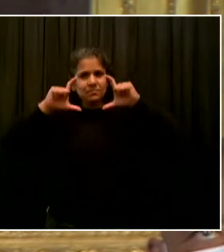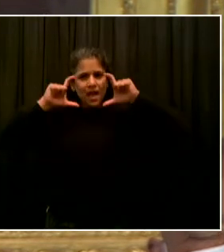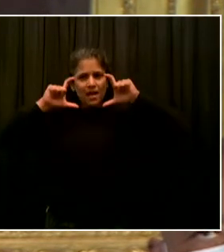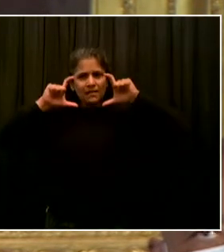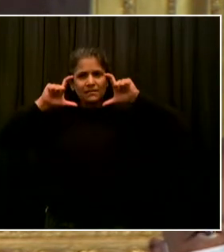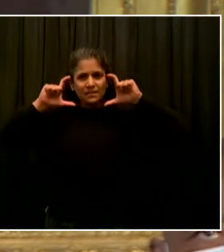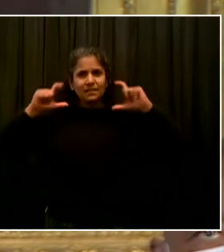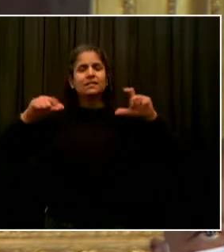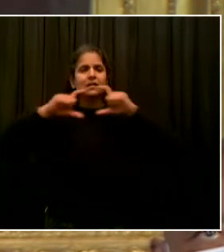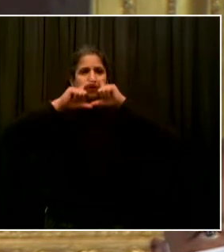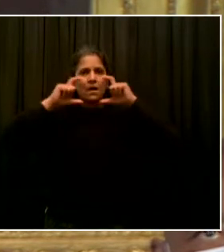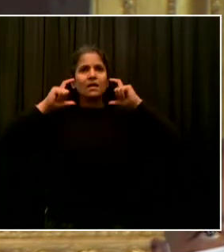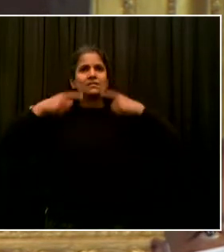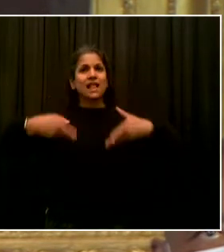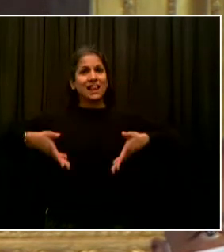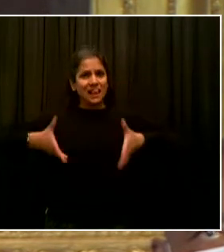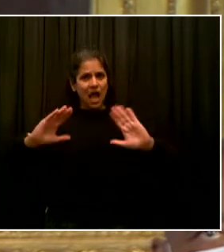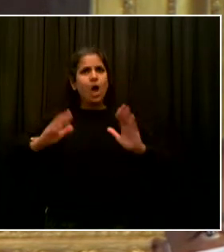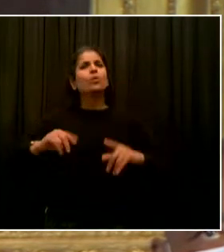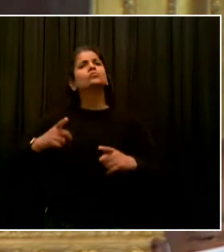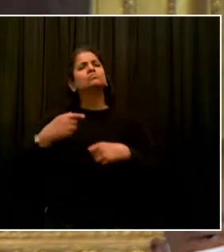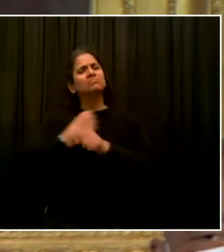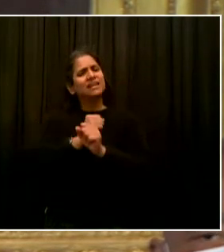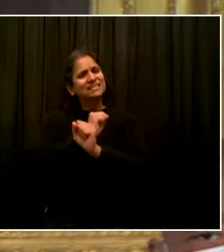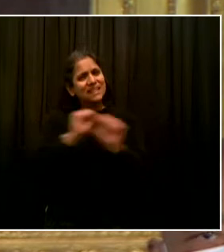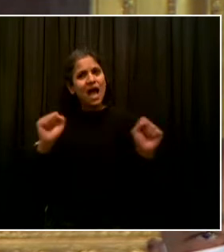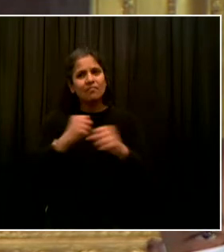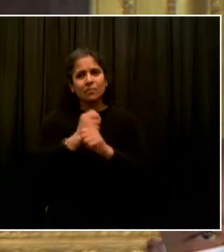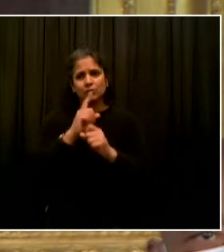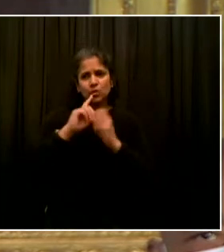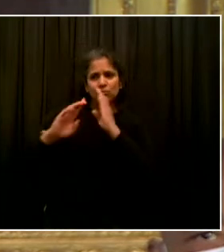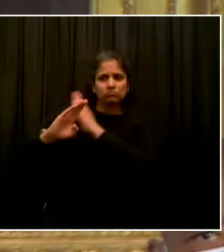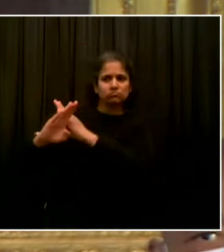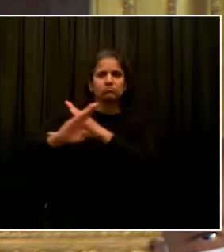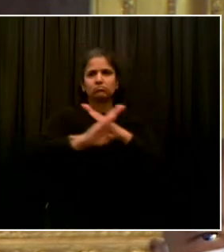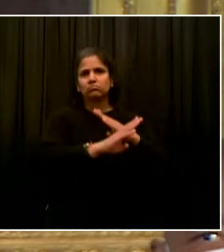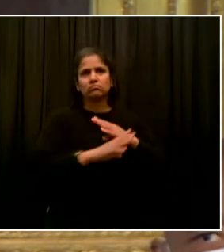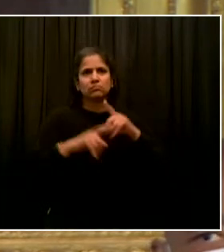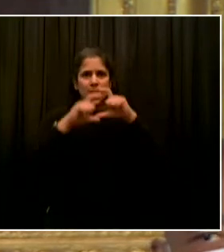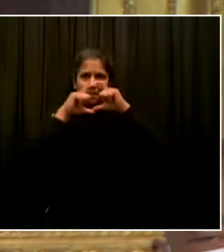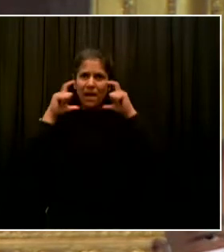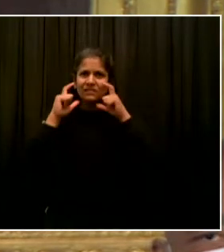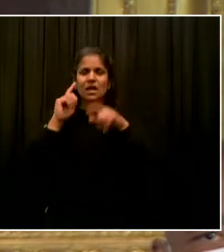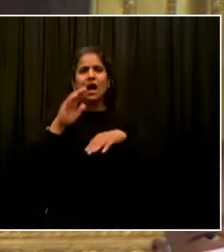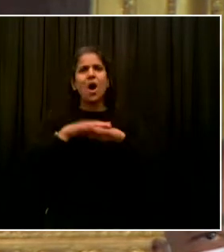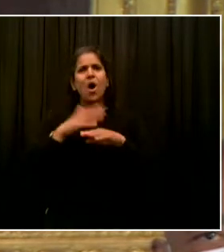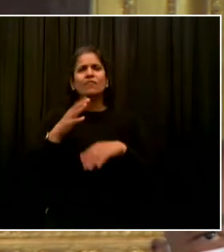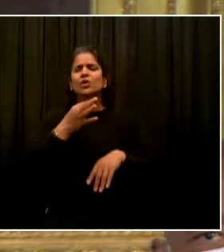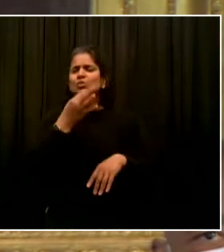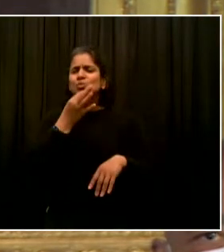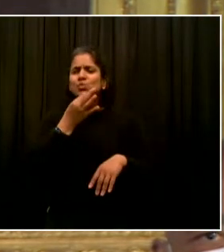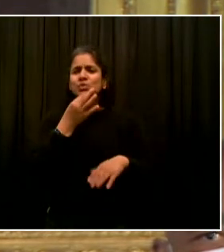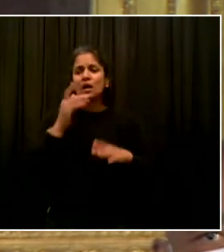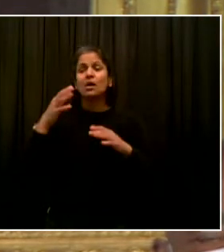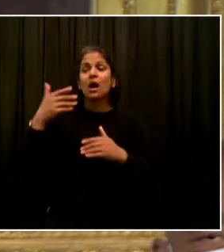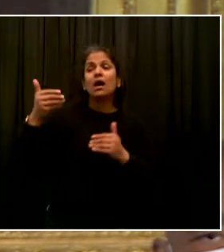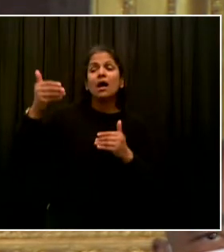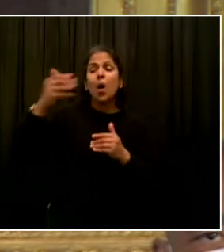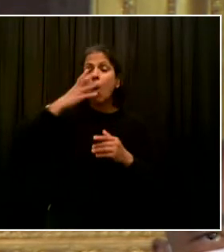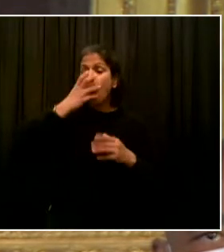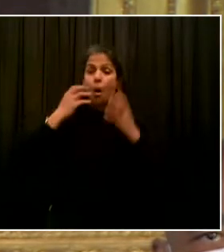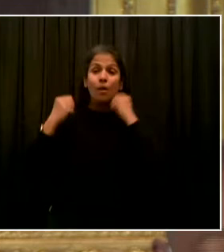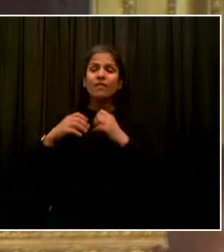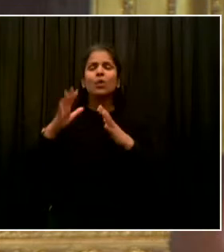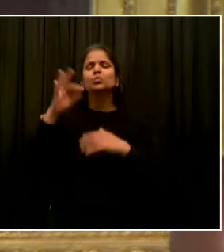this safely, and we can assure you that day is coming for your children. But for now, we want to keep an eye on this